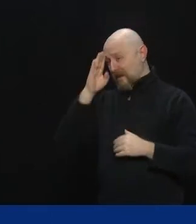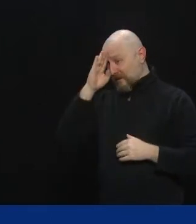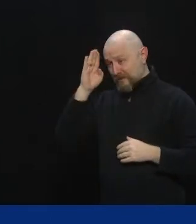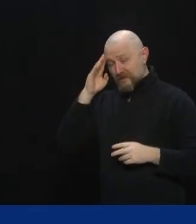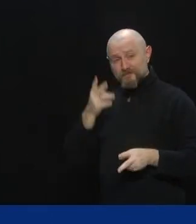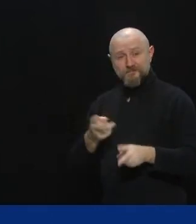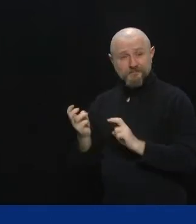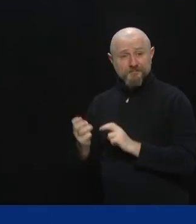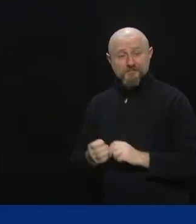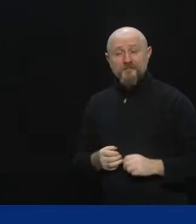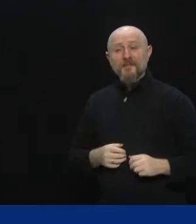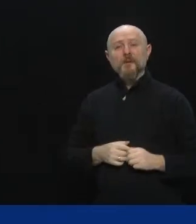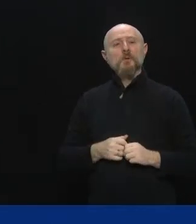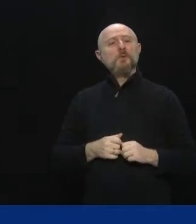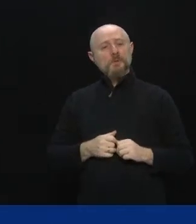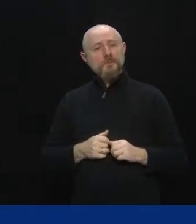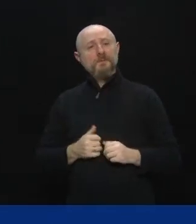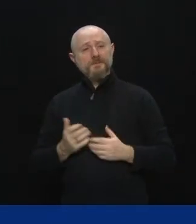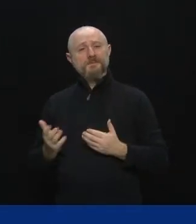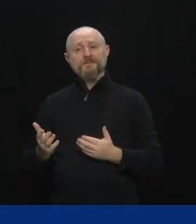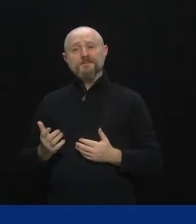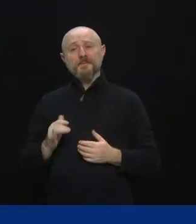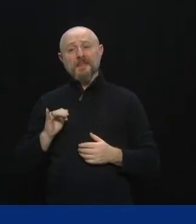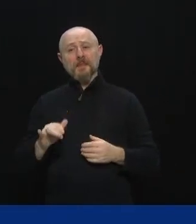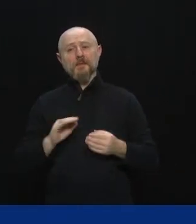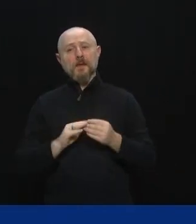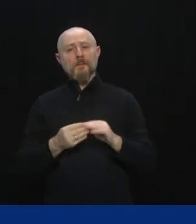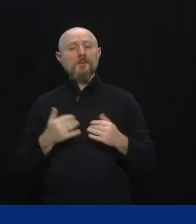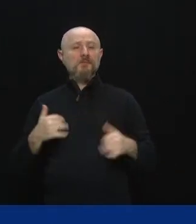all in perspective. It's still a number that is very high,